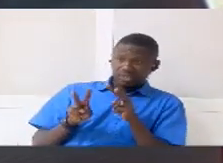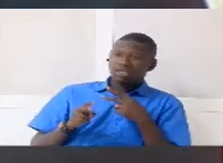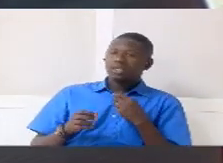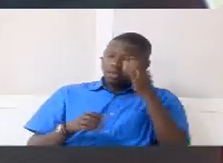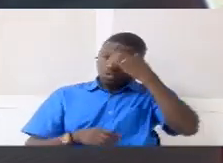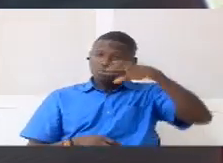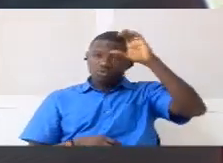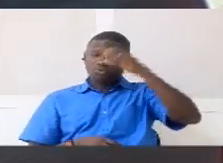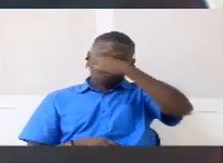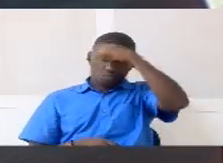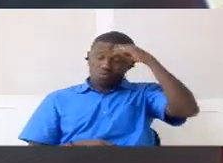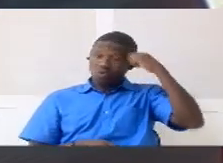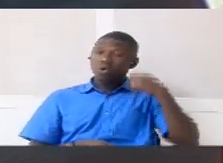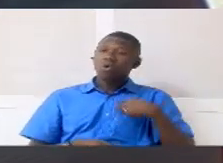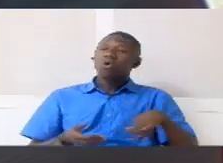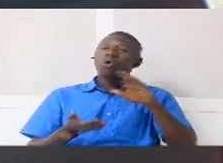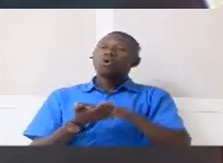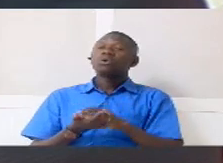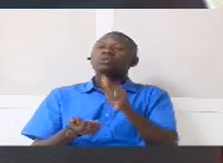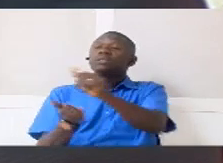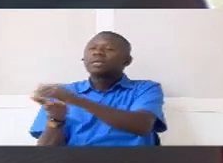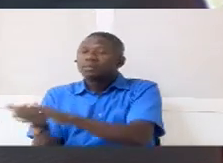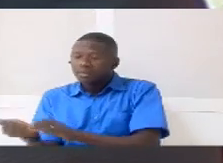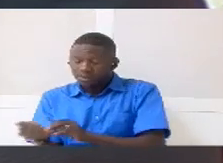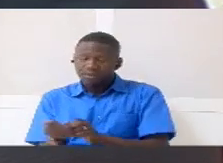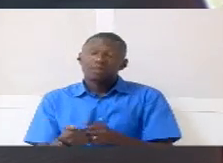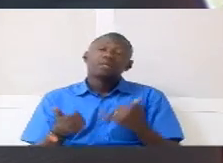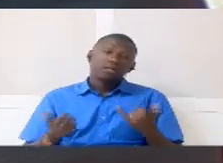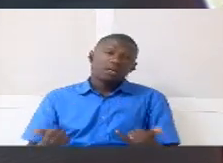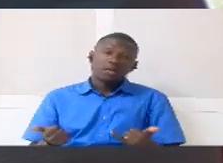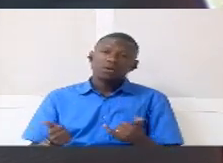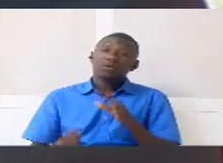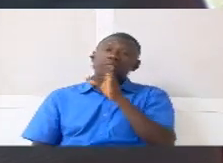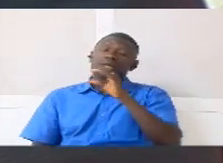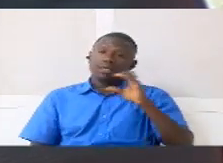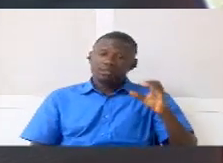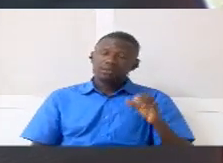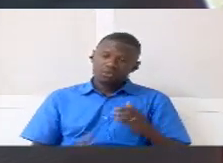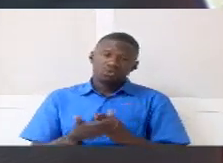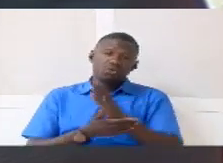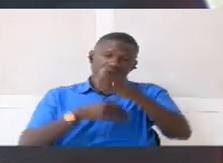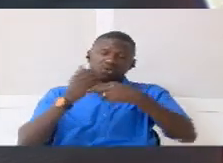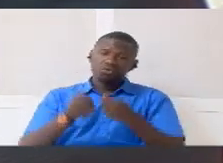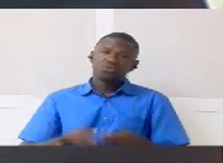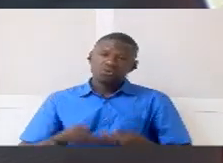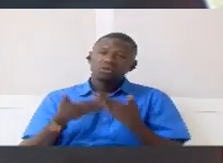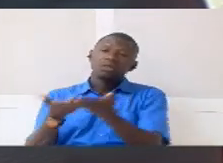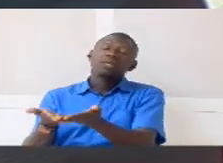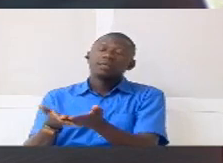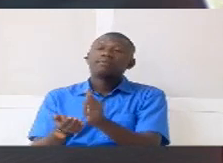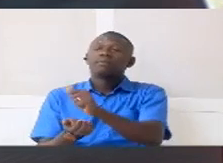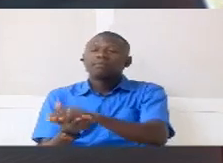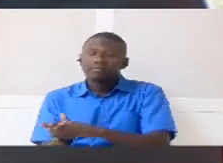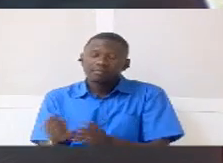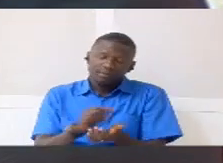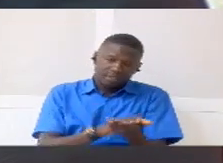reparations. As of now, the TRRC continues to offer interim reparations in the form of